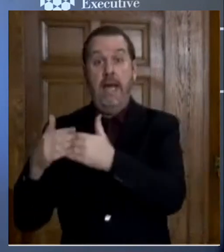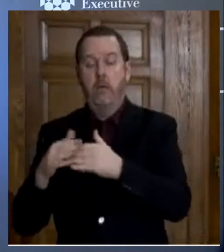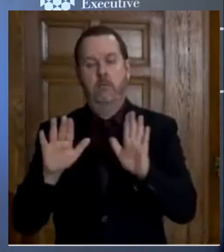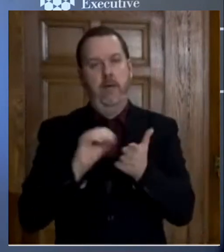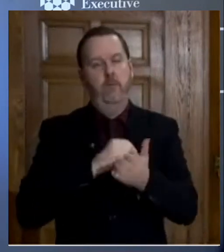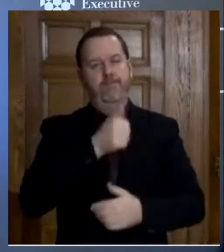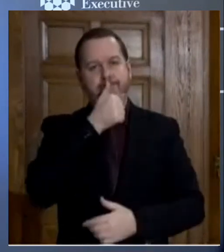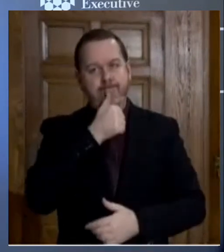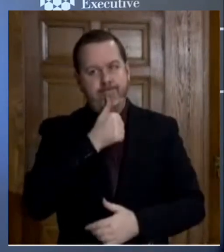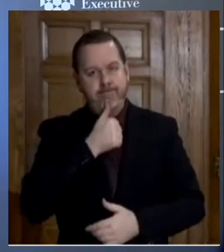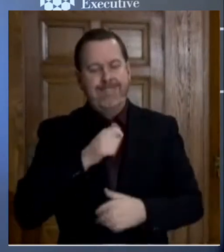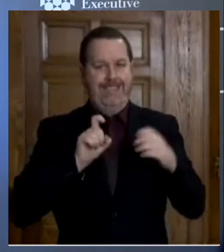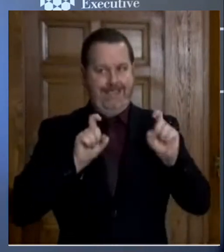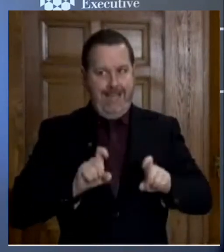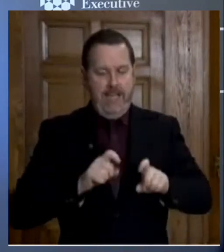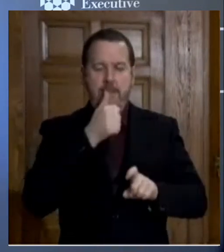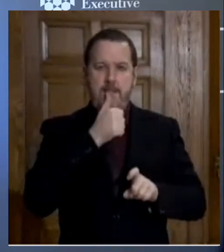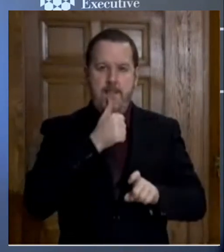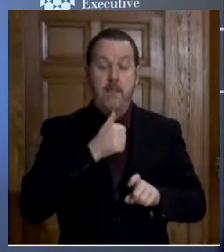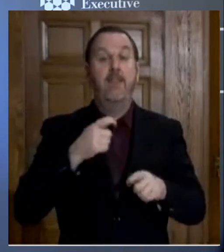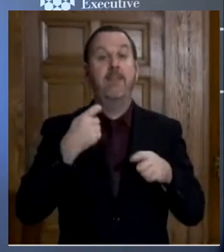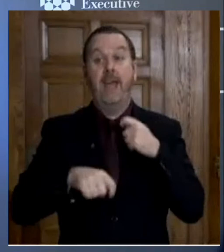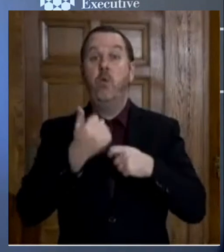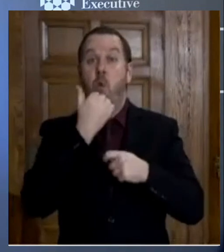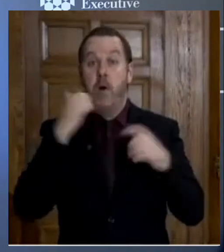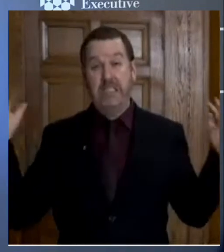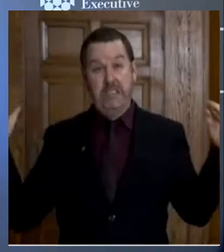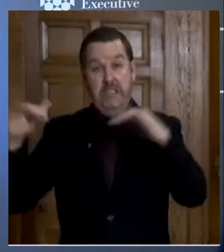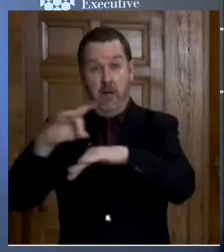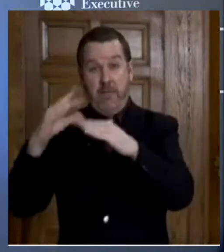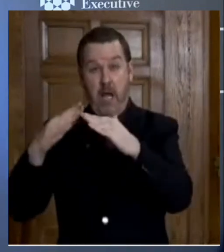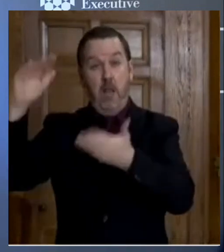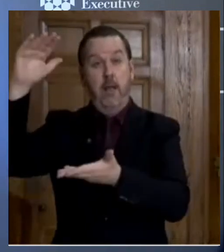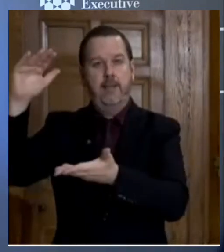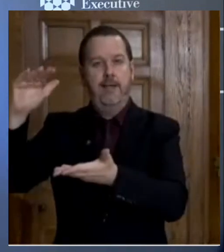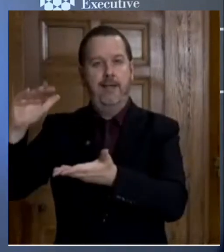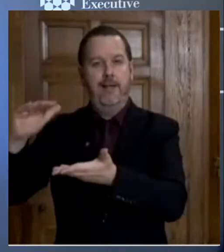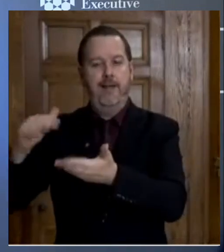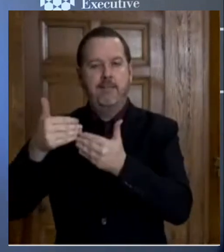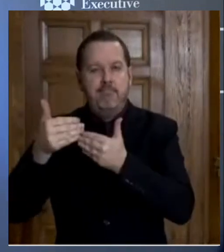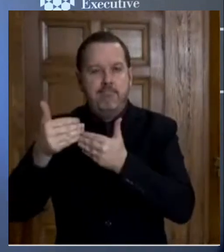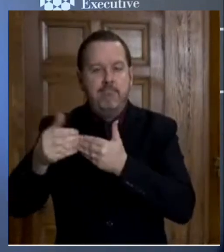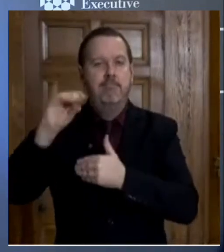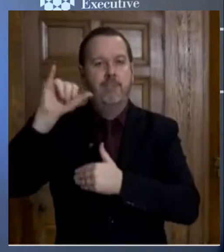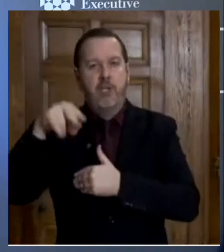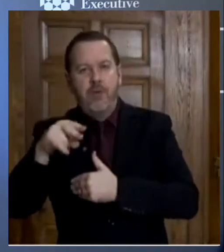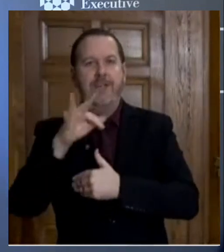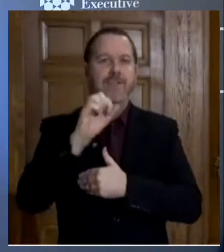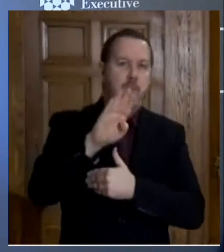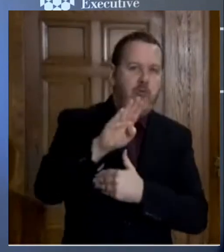in our hospitals will fall as quickly as possible over January and